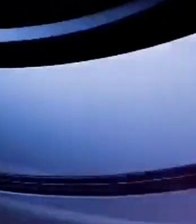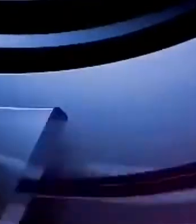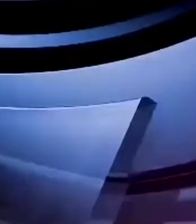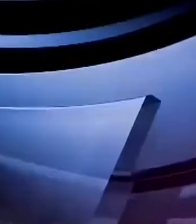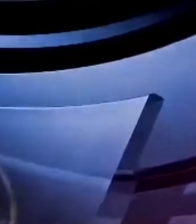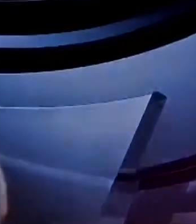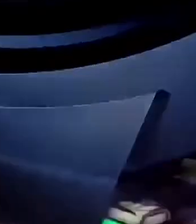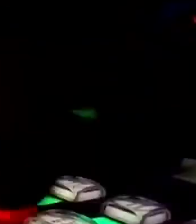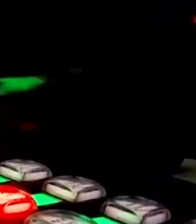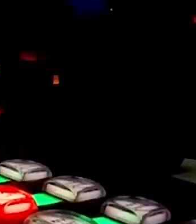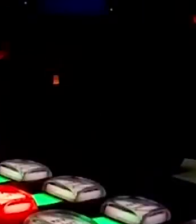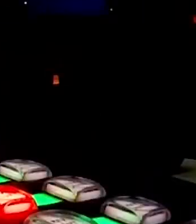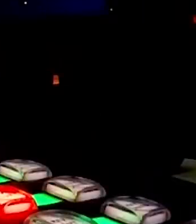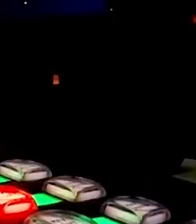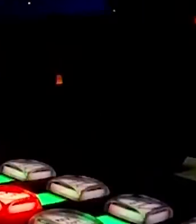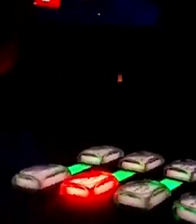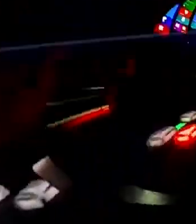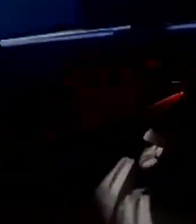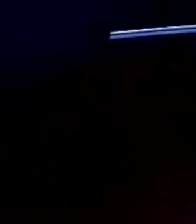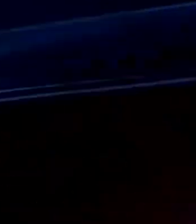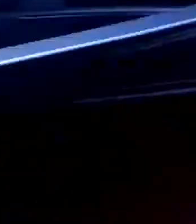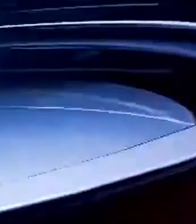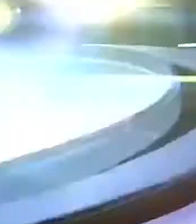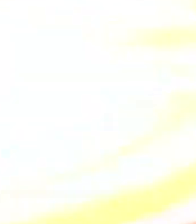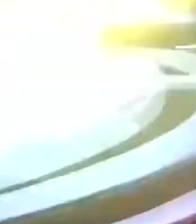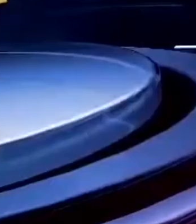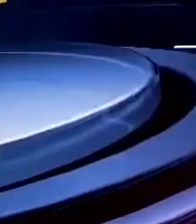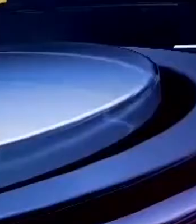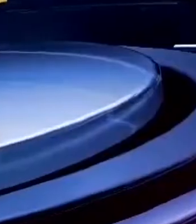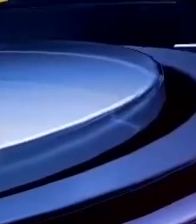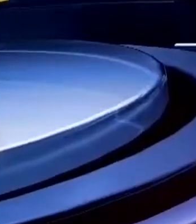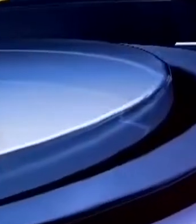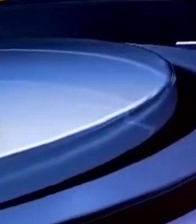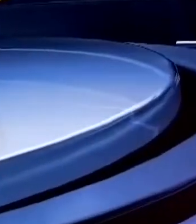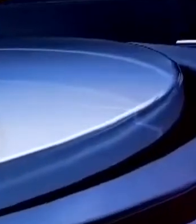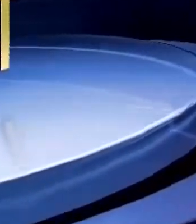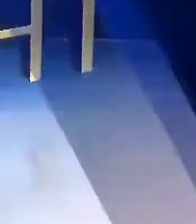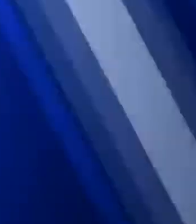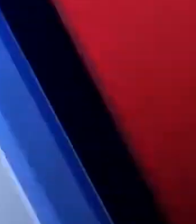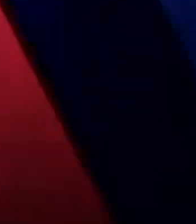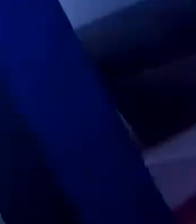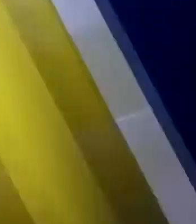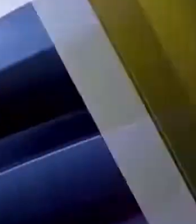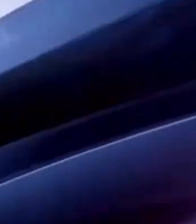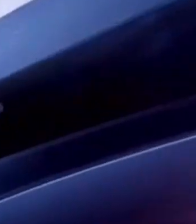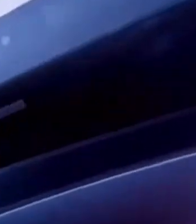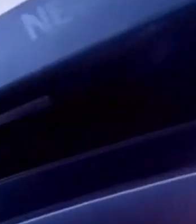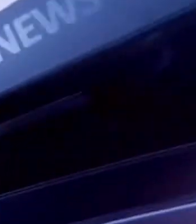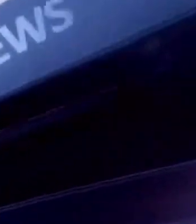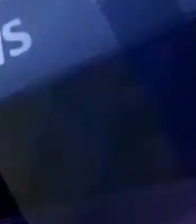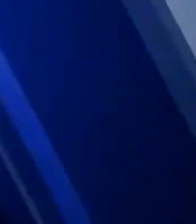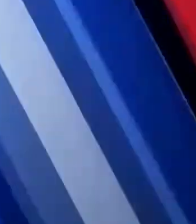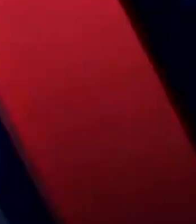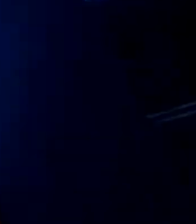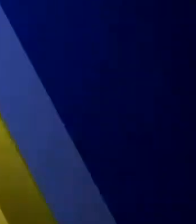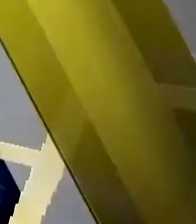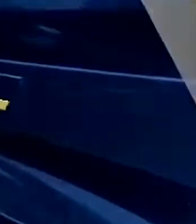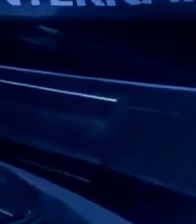Broadcasting from our studios in the Pine St. Michael, this is CBC Newsnight, starting now.